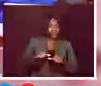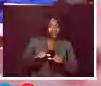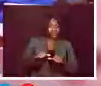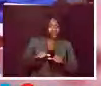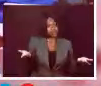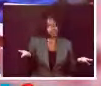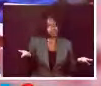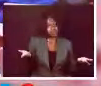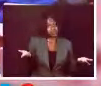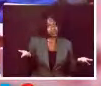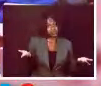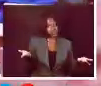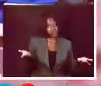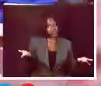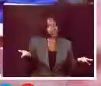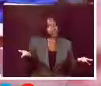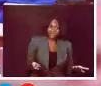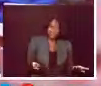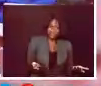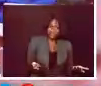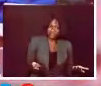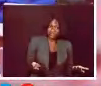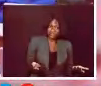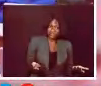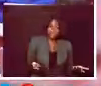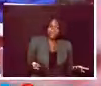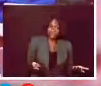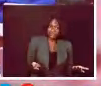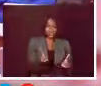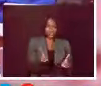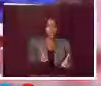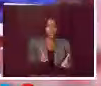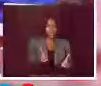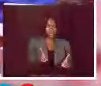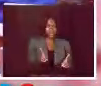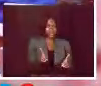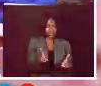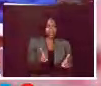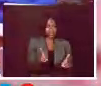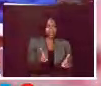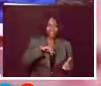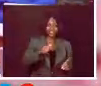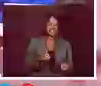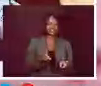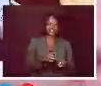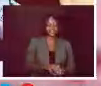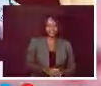what I would say is that democracy has no alternative. It's the worst